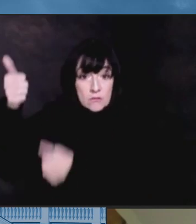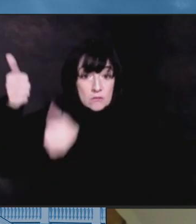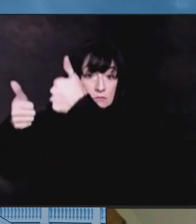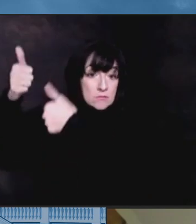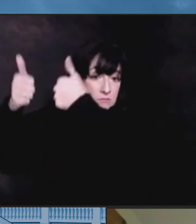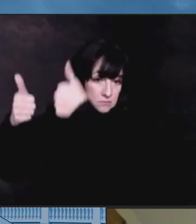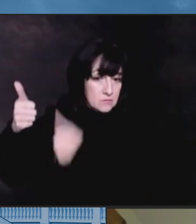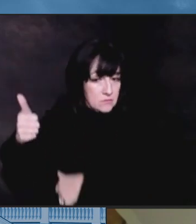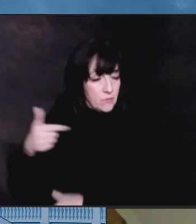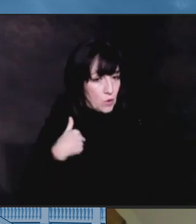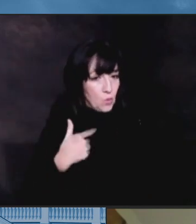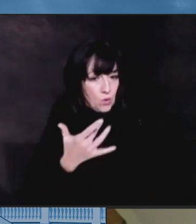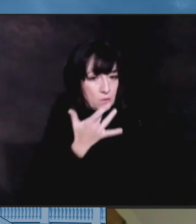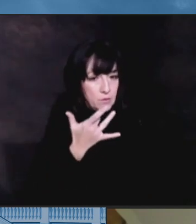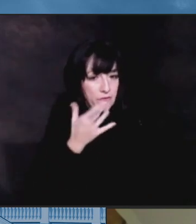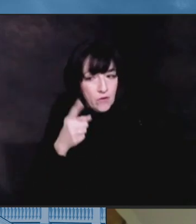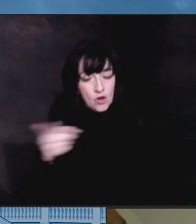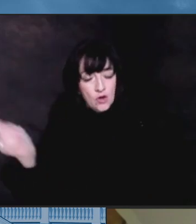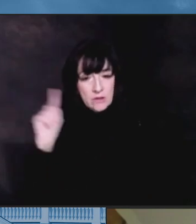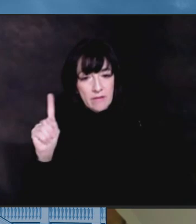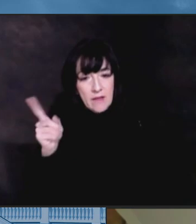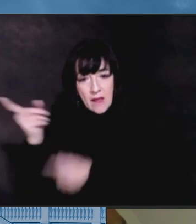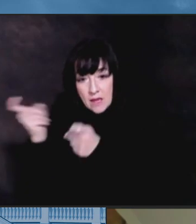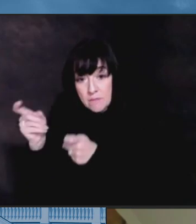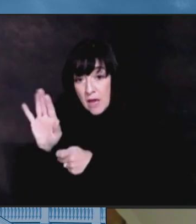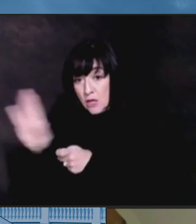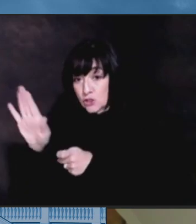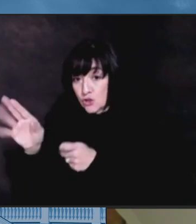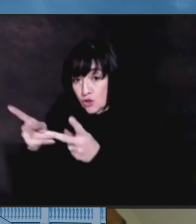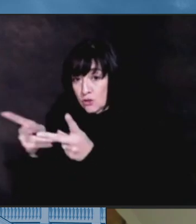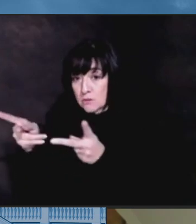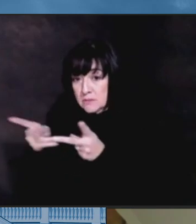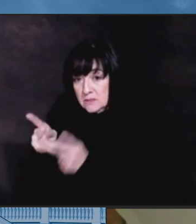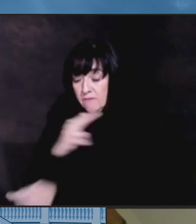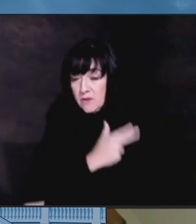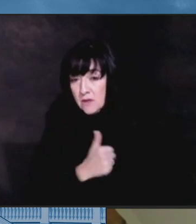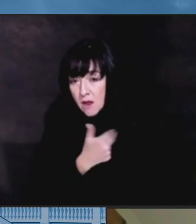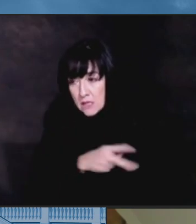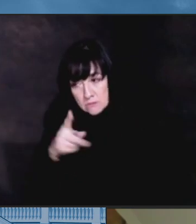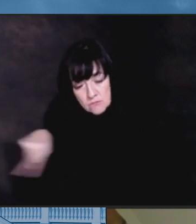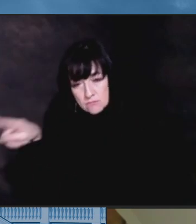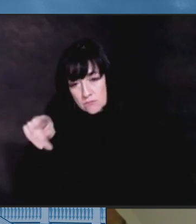could manage their facilities. They know it already. They're starting to